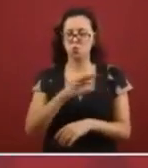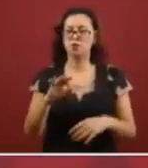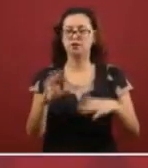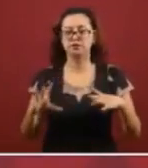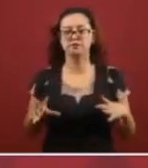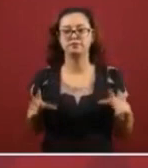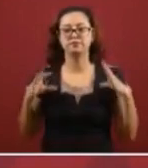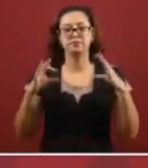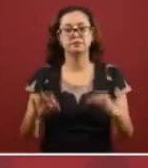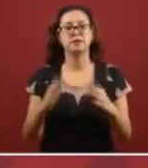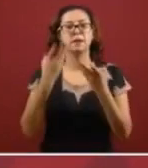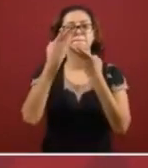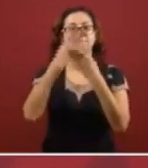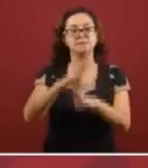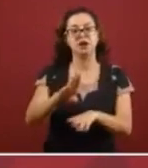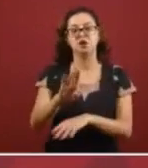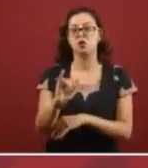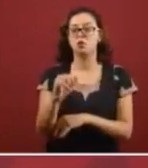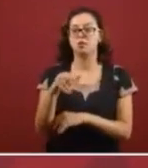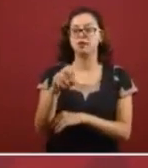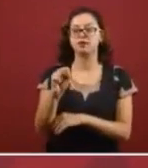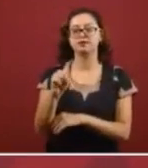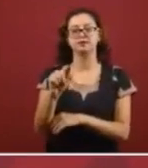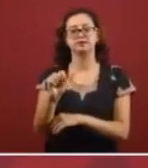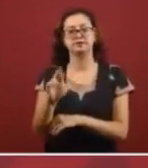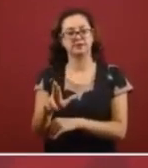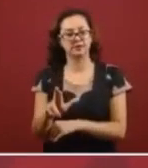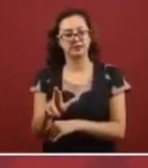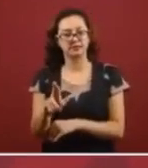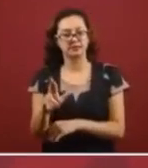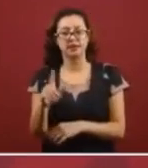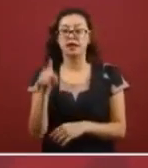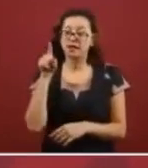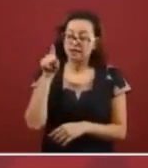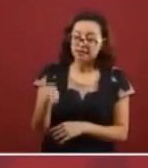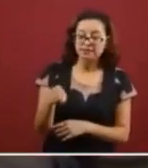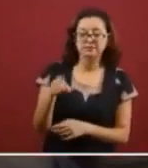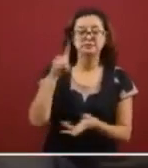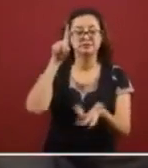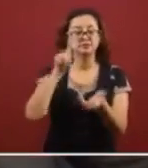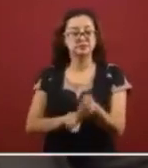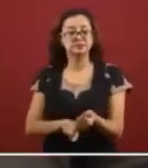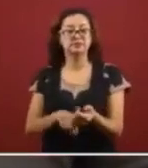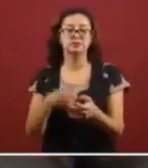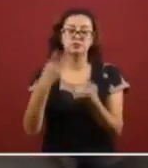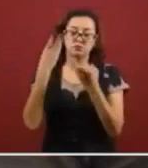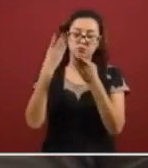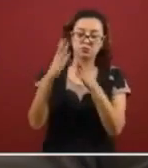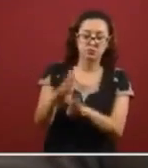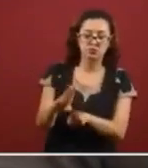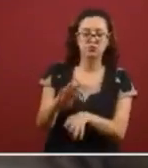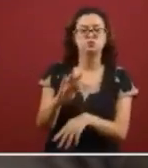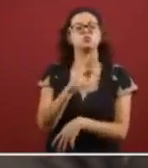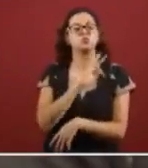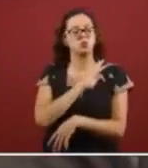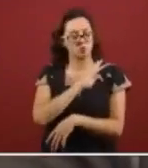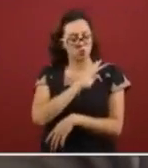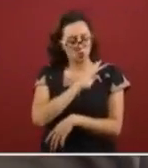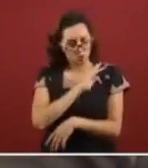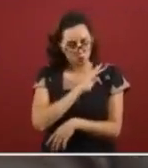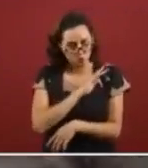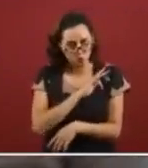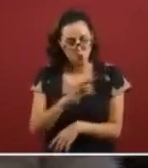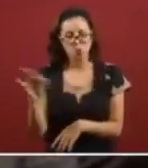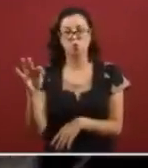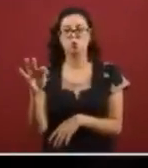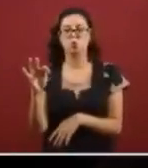the creation, de bienestar. The bank of well-being. And this bank va a tener sucursales will